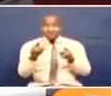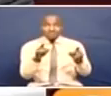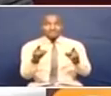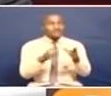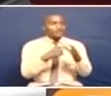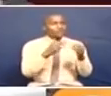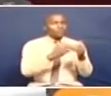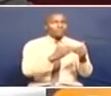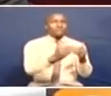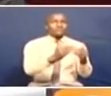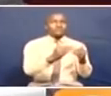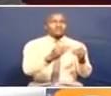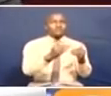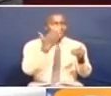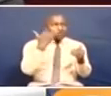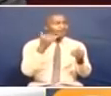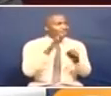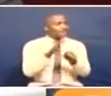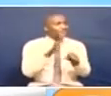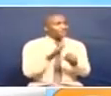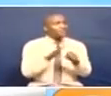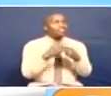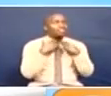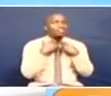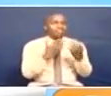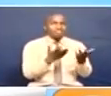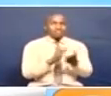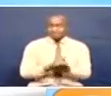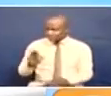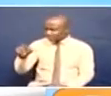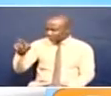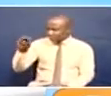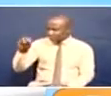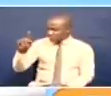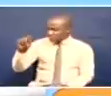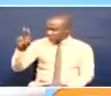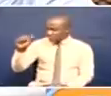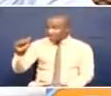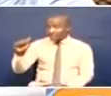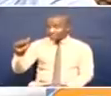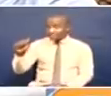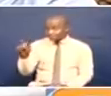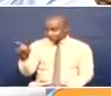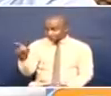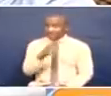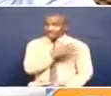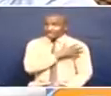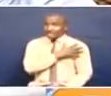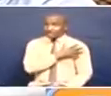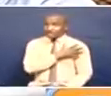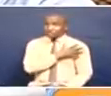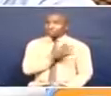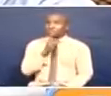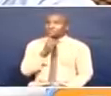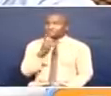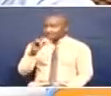move on. Because so much then is slowing down in this country. Sure. Yeah. Senator Mutula, NASA immediately called for disbandment, if